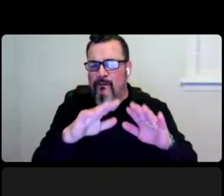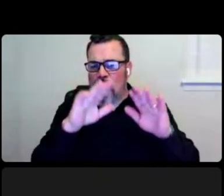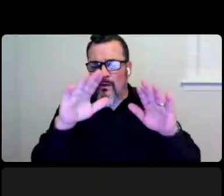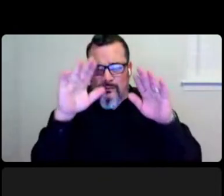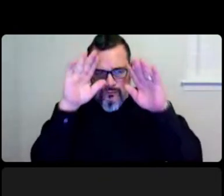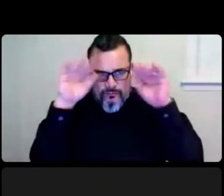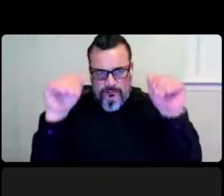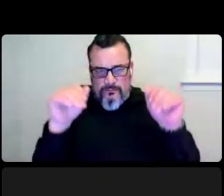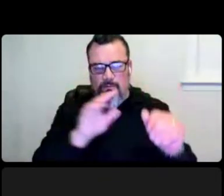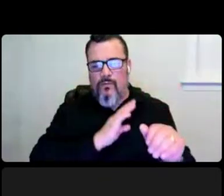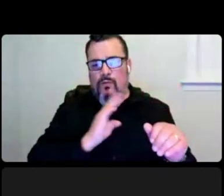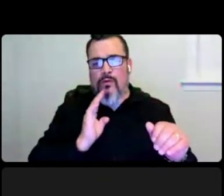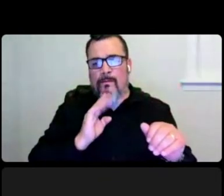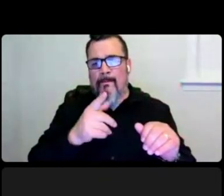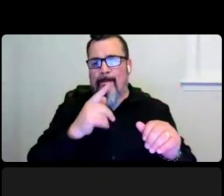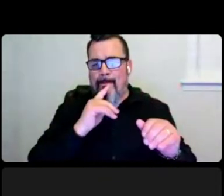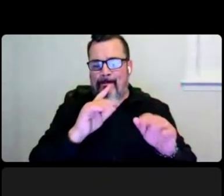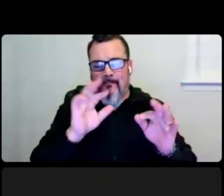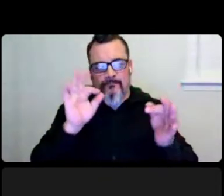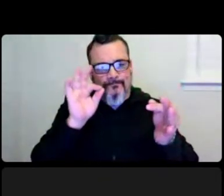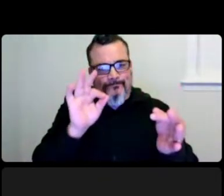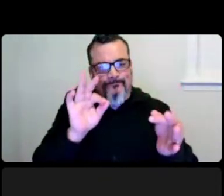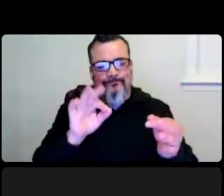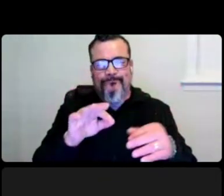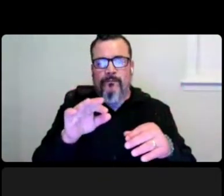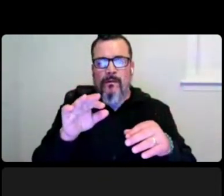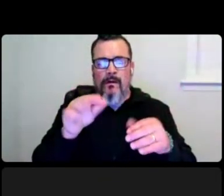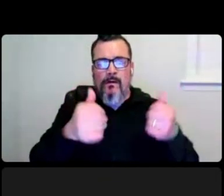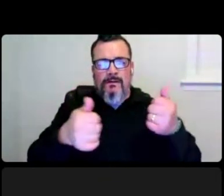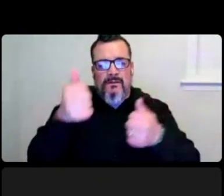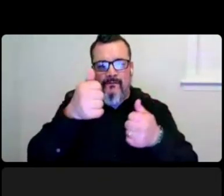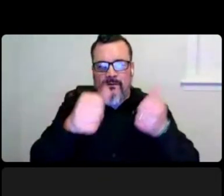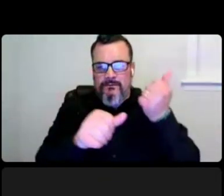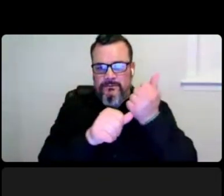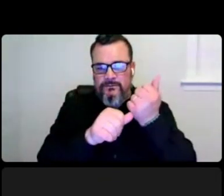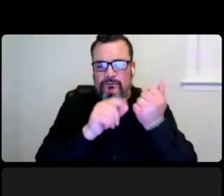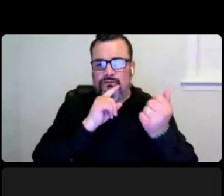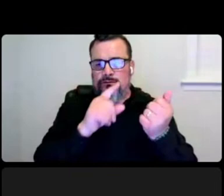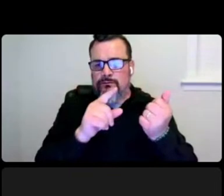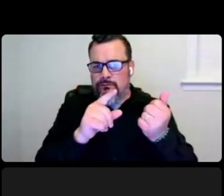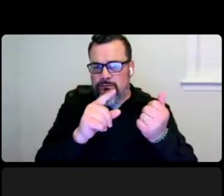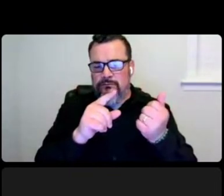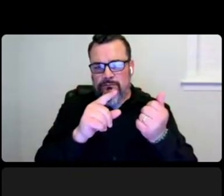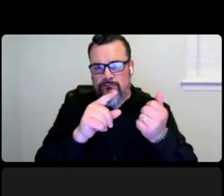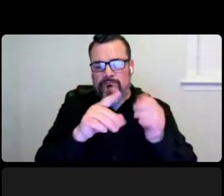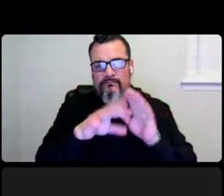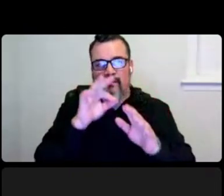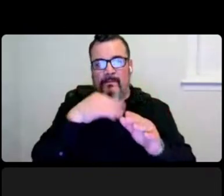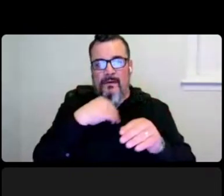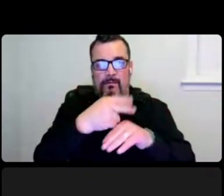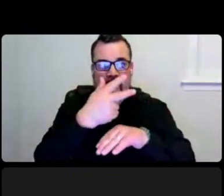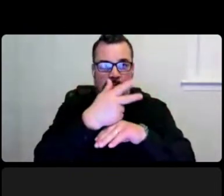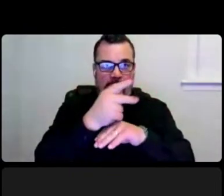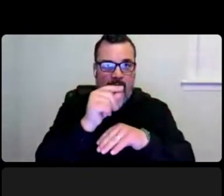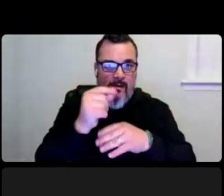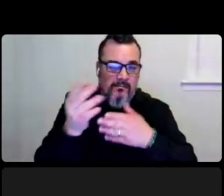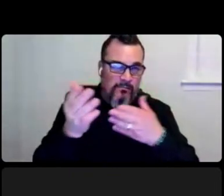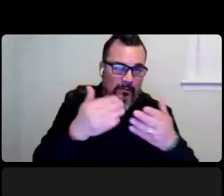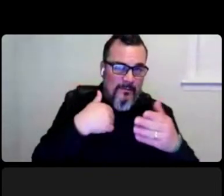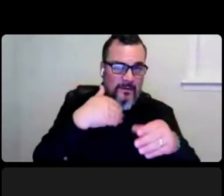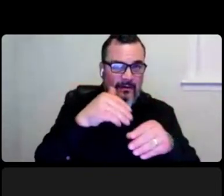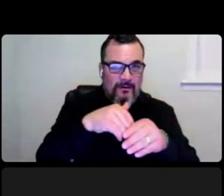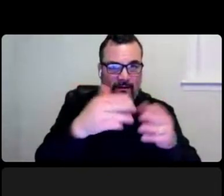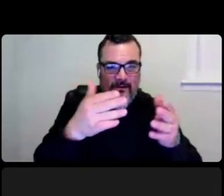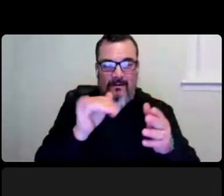superintendent board. You have an excellent executive assistant who has been, even found me in the parking lot and brought me in here.